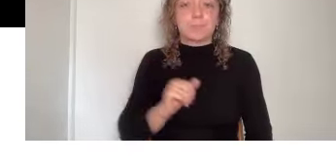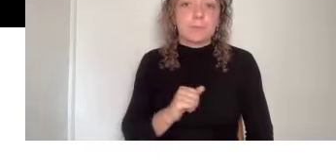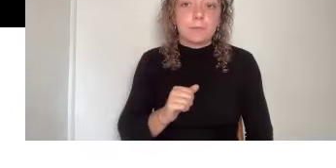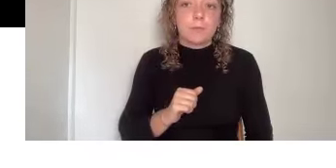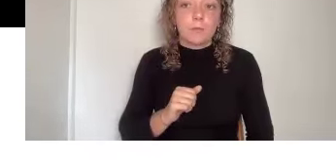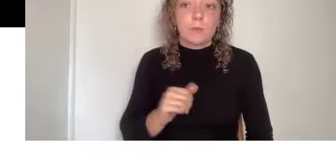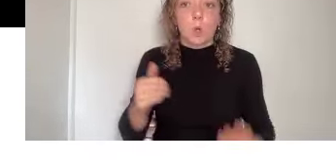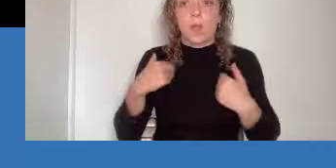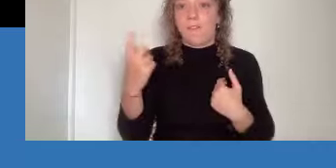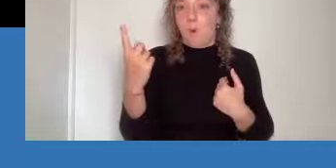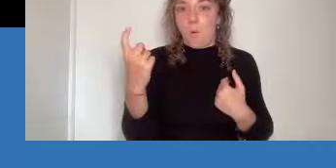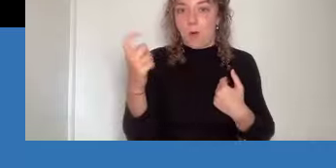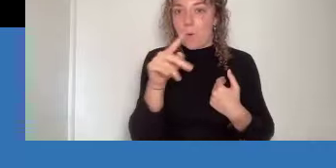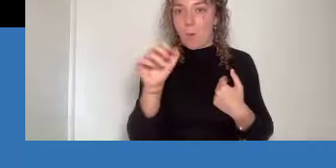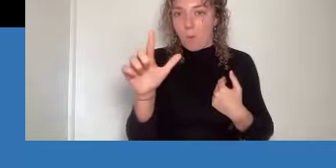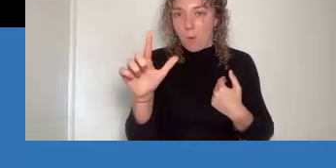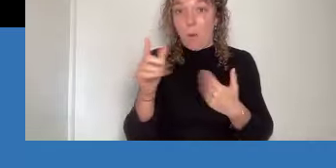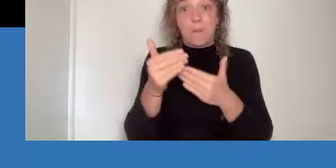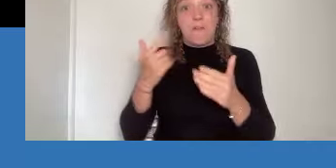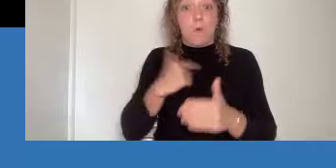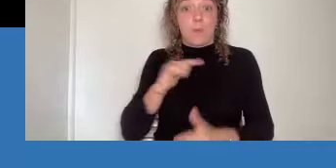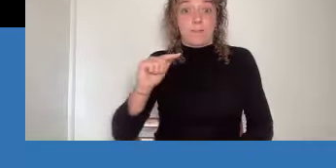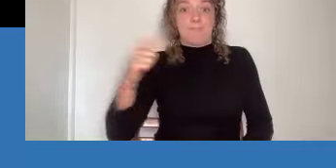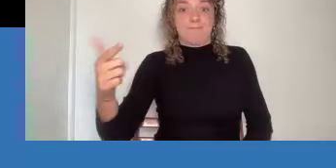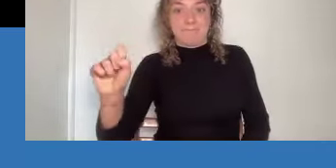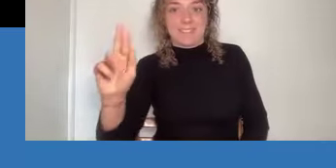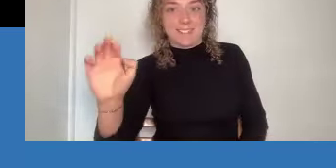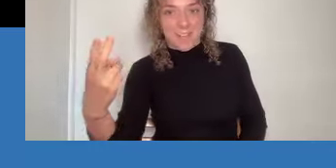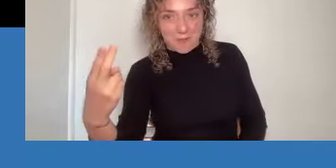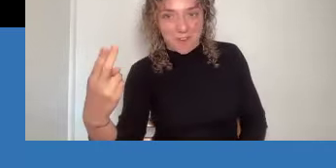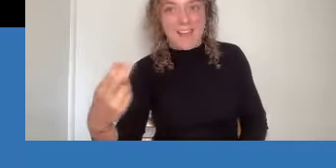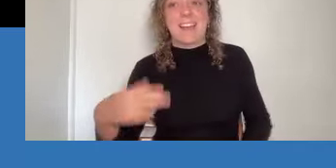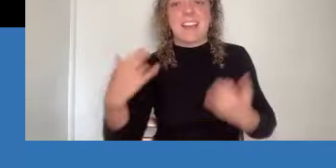we have one more poll before we hand it off to Sarah.